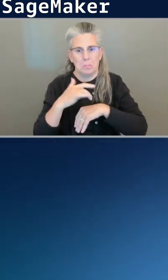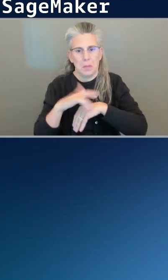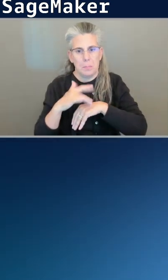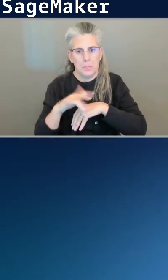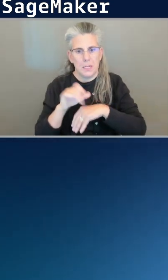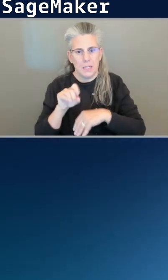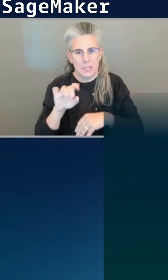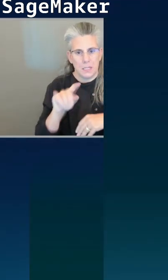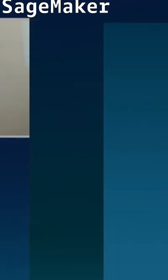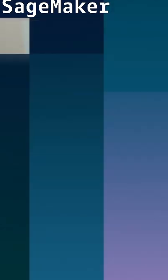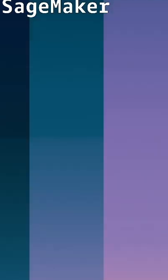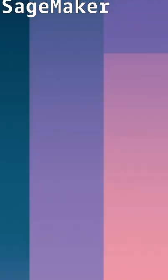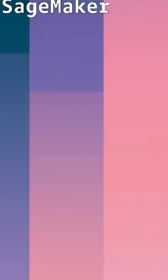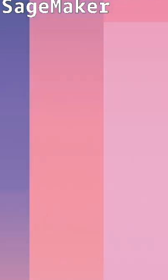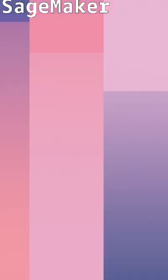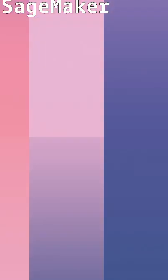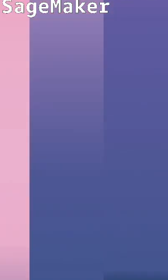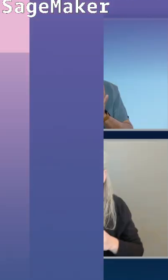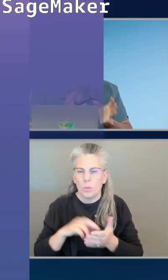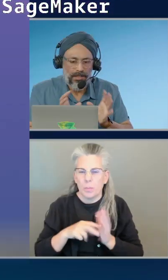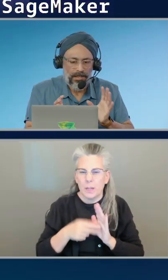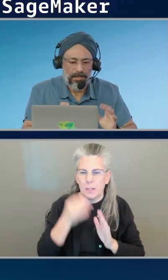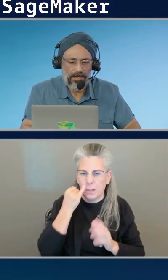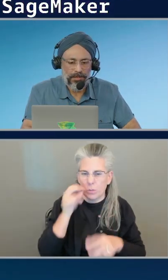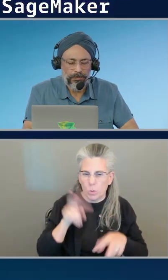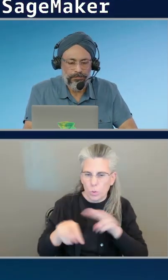start to kind of look at into the code, it'll